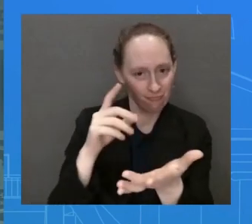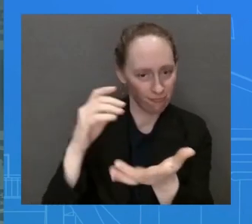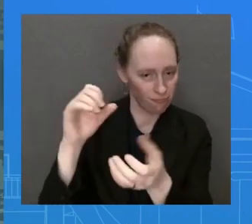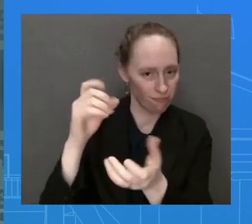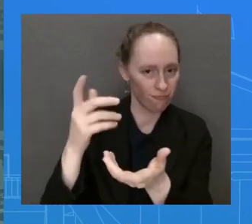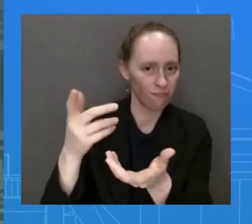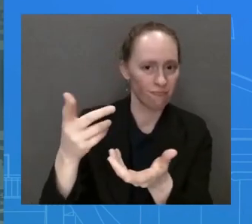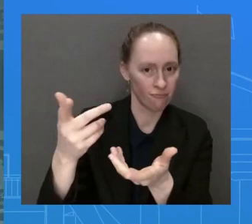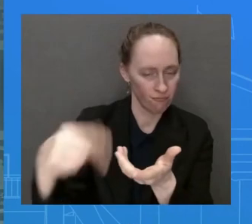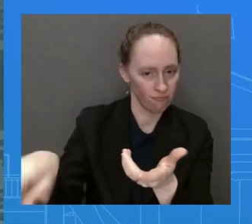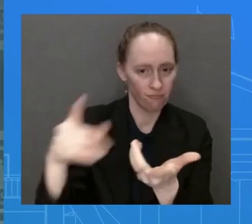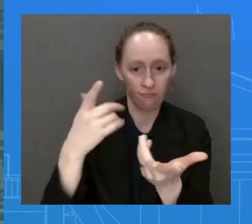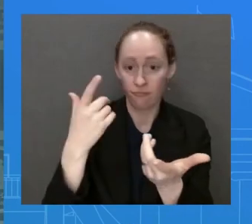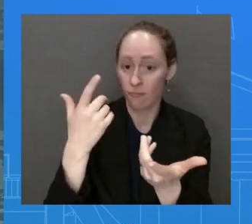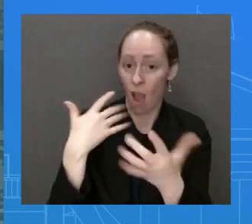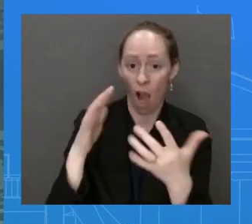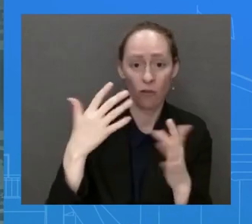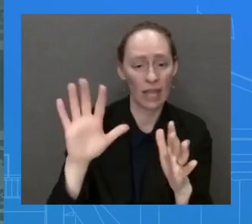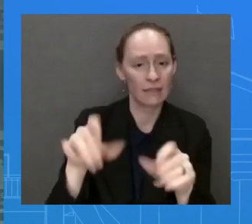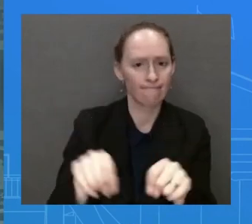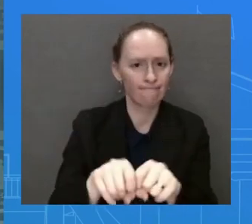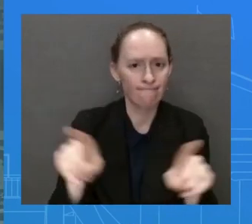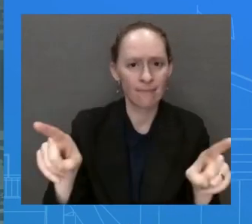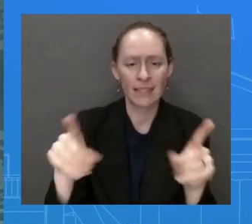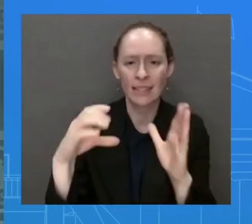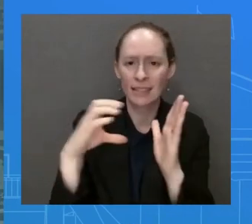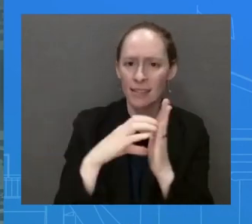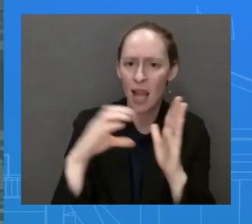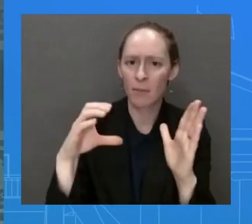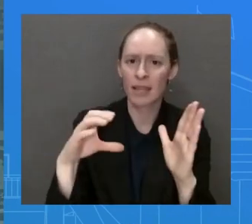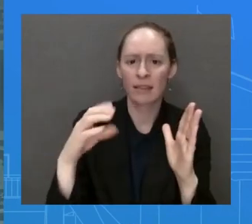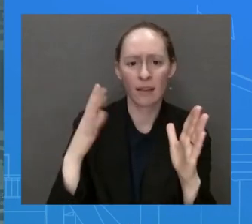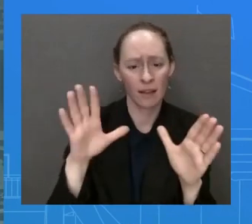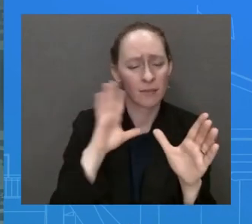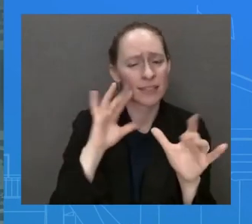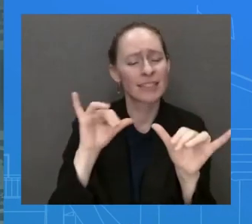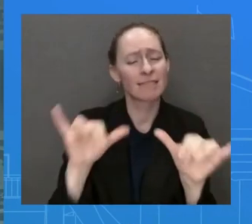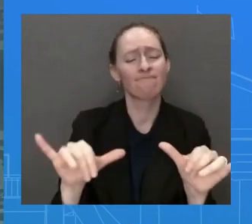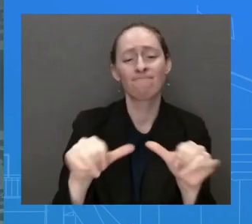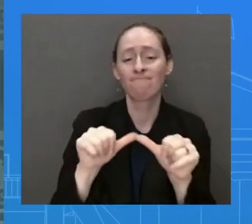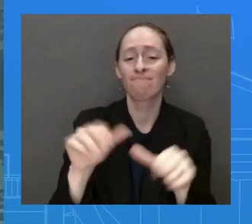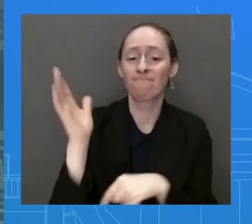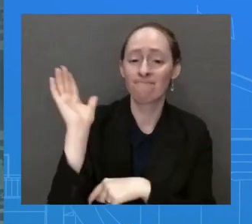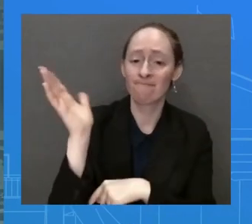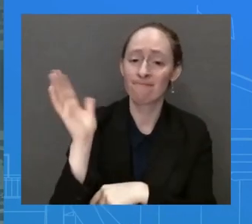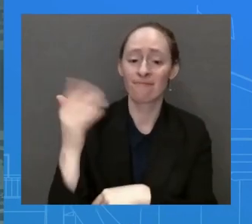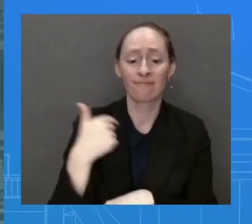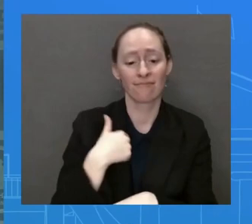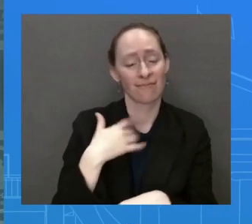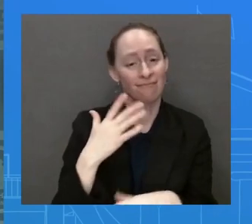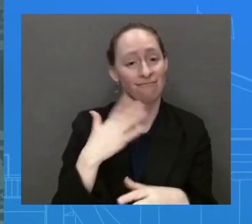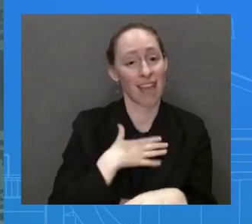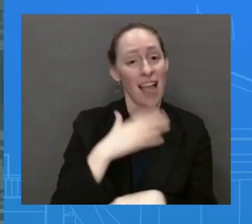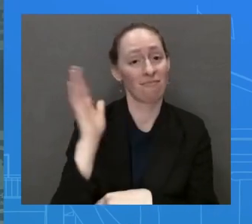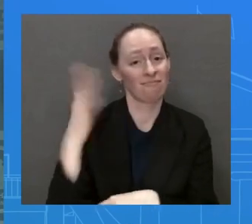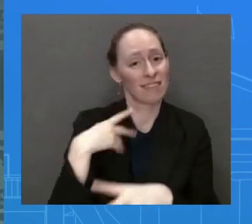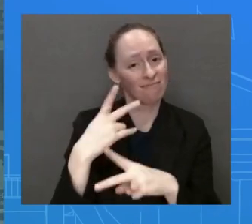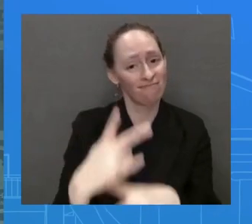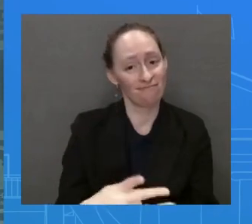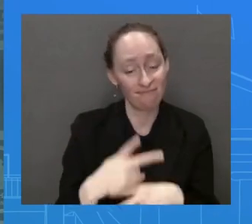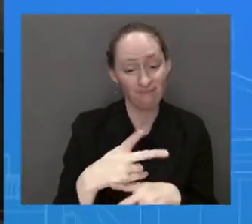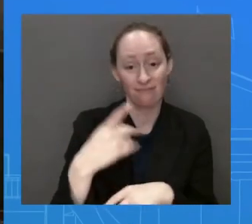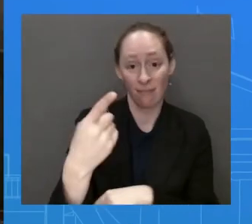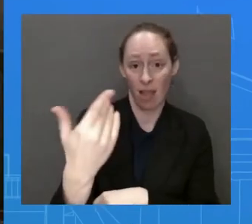again, want to be prudent here. I'm going to be consistent here. Any questions that you may have about this process, I would refer you to the White House